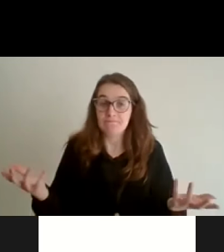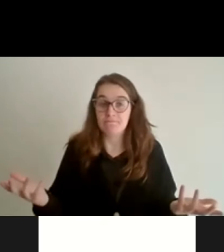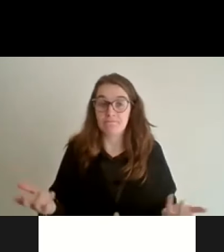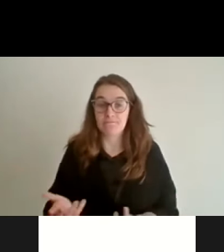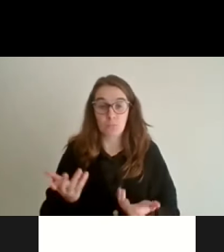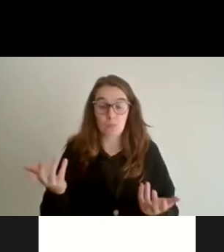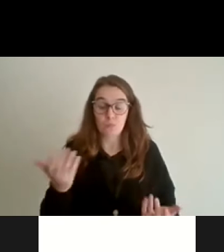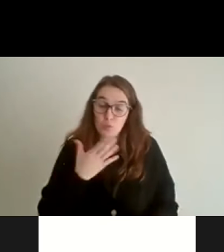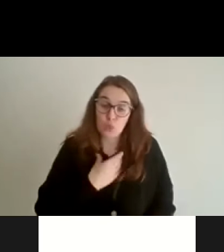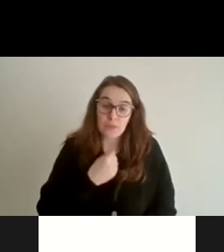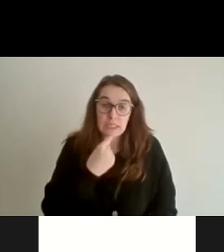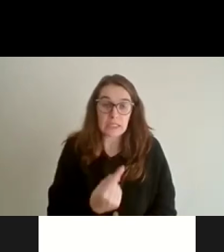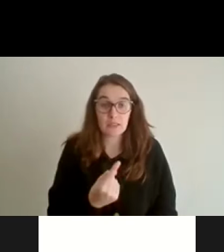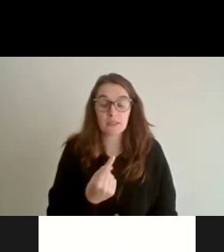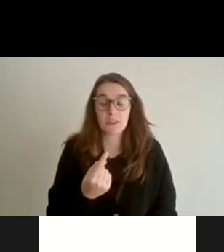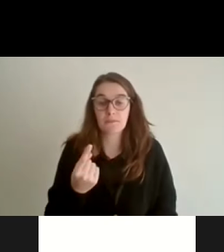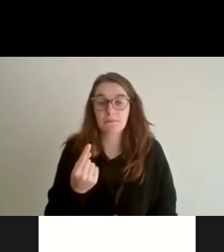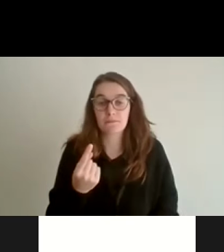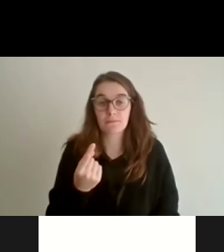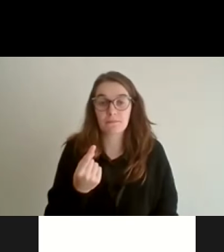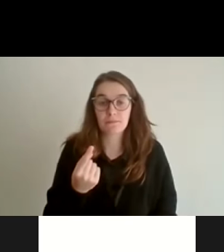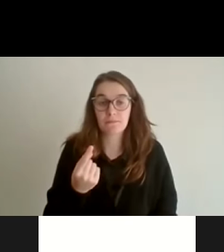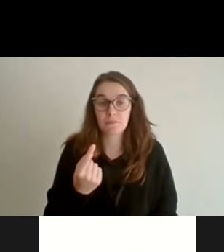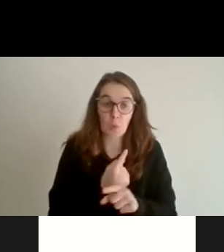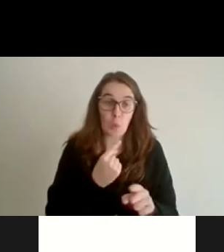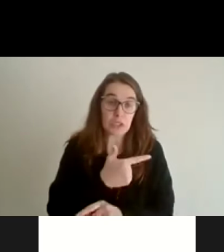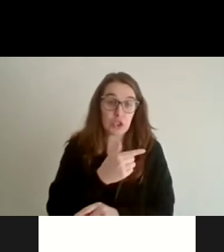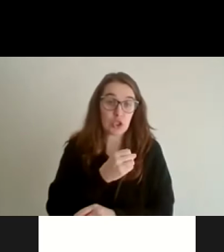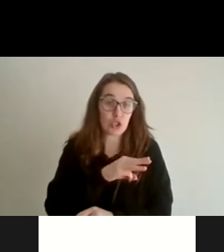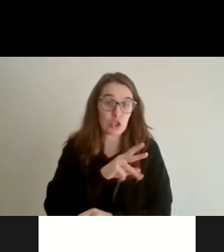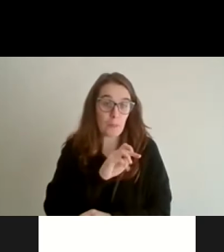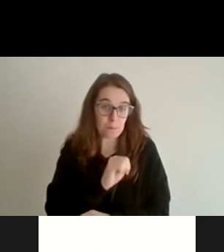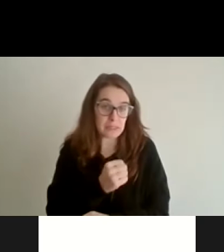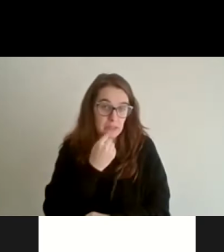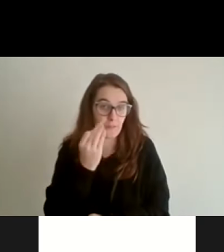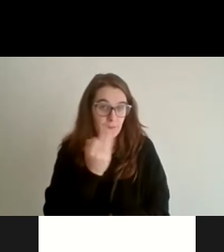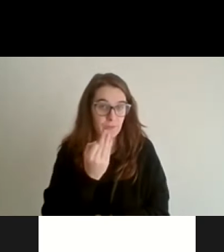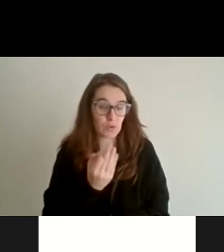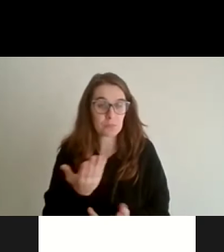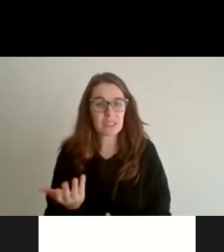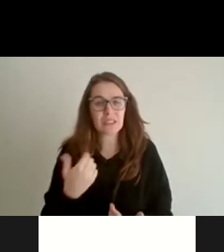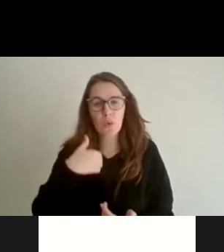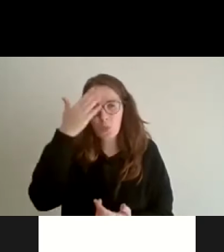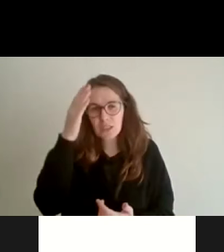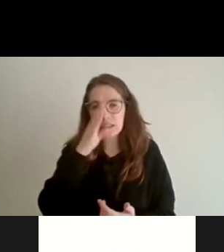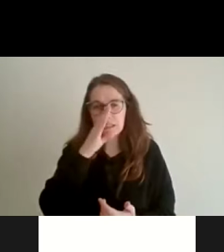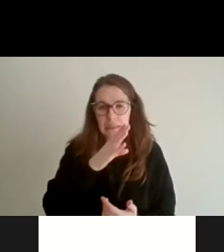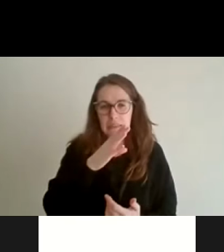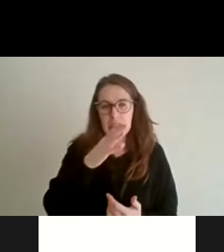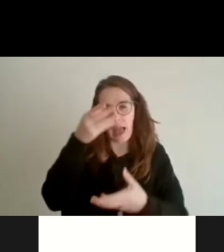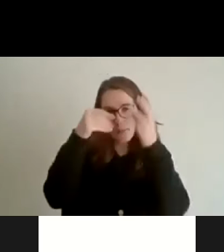to say again what Thomas said. What I could add is learning at a different